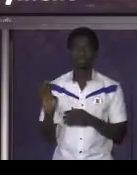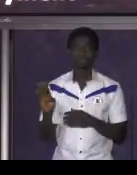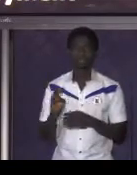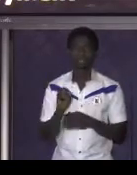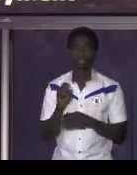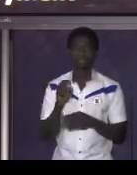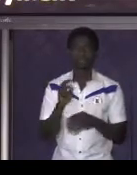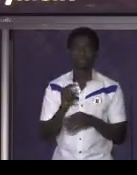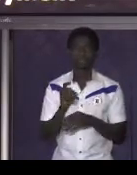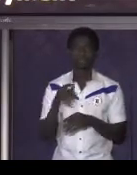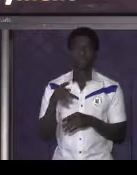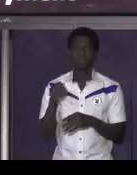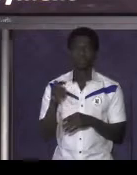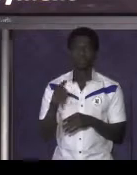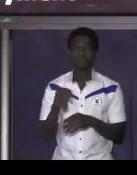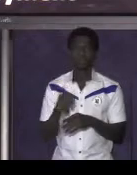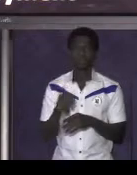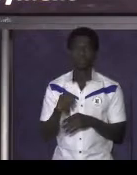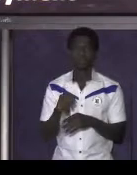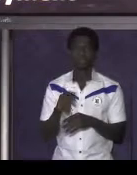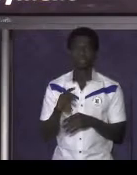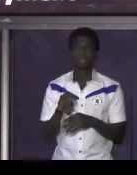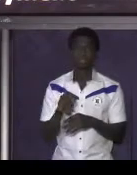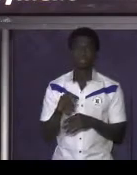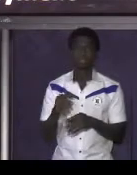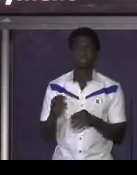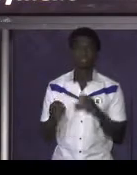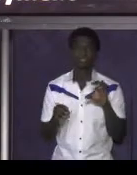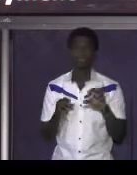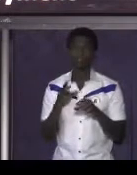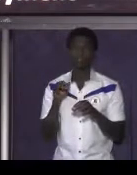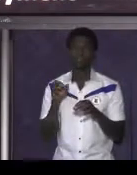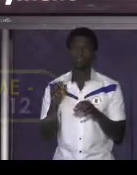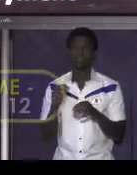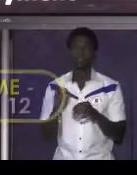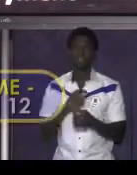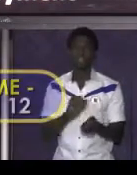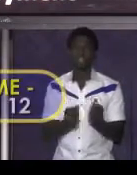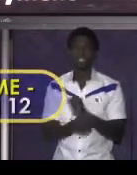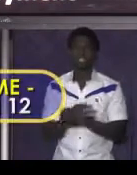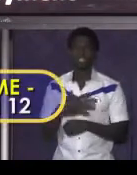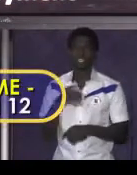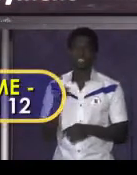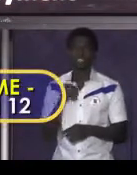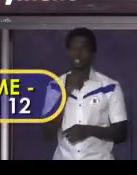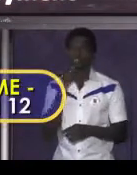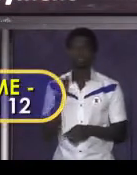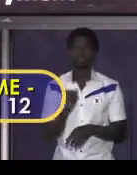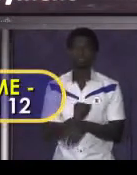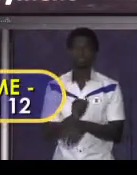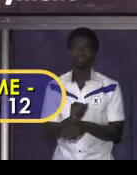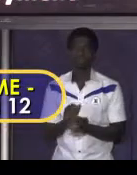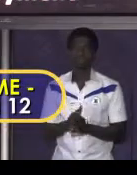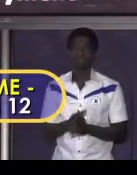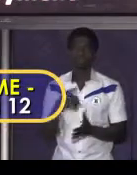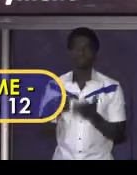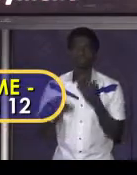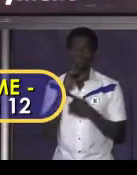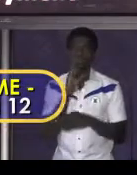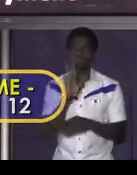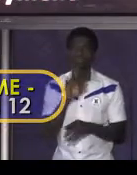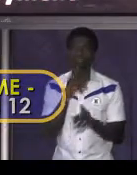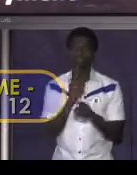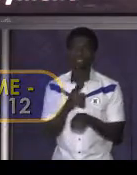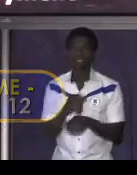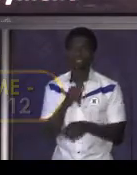employment. C, foreign exchange. And D, unemployment. What's your answer? The correct answer